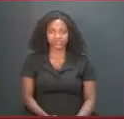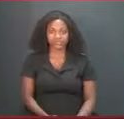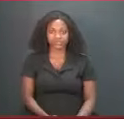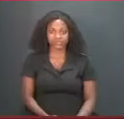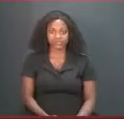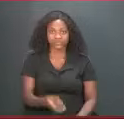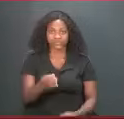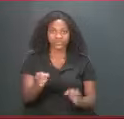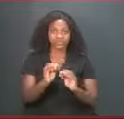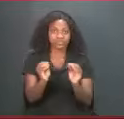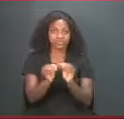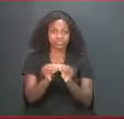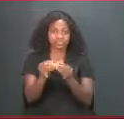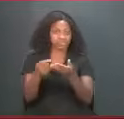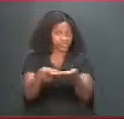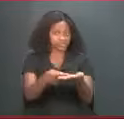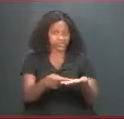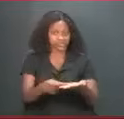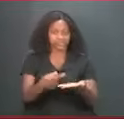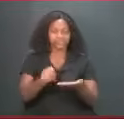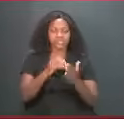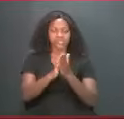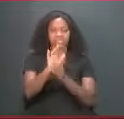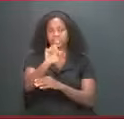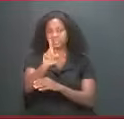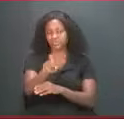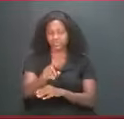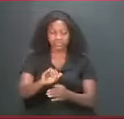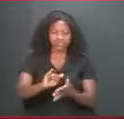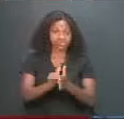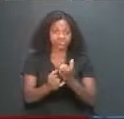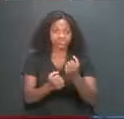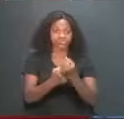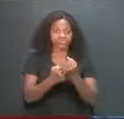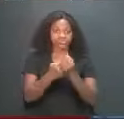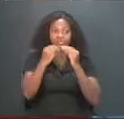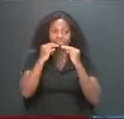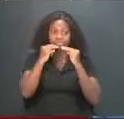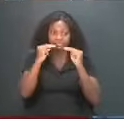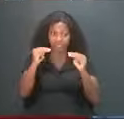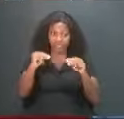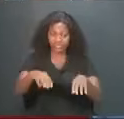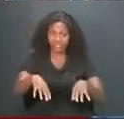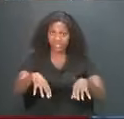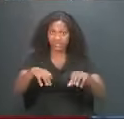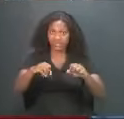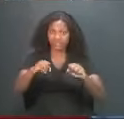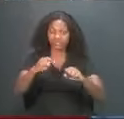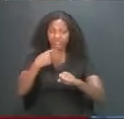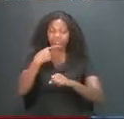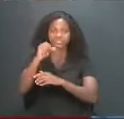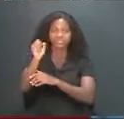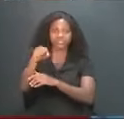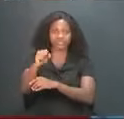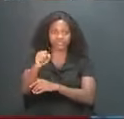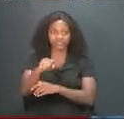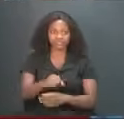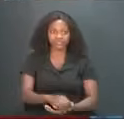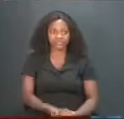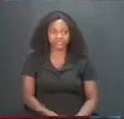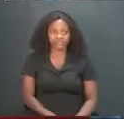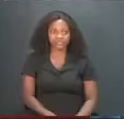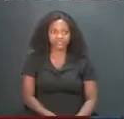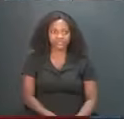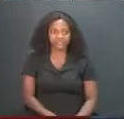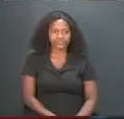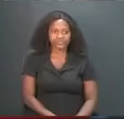no further consideration, I put the question. Those in favor of the adoption of the motion say aye. Mr. Speaker, you may put the